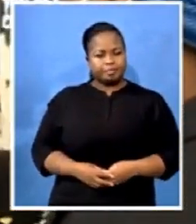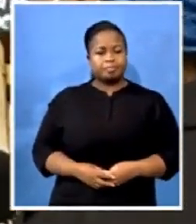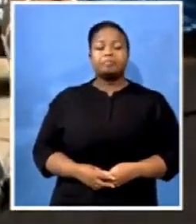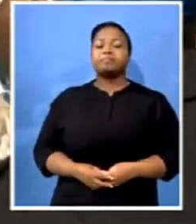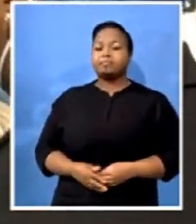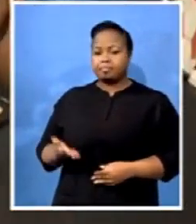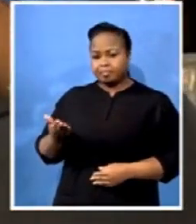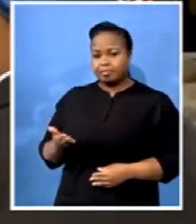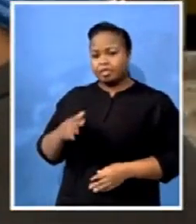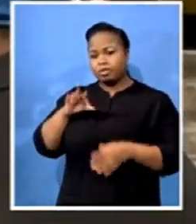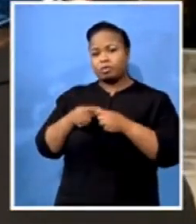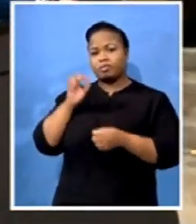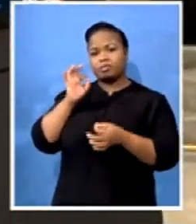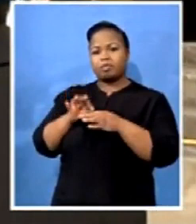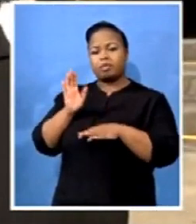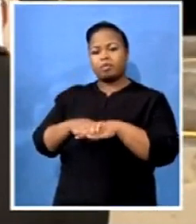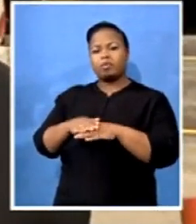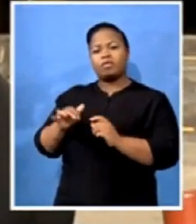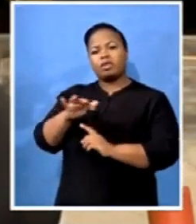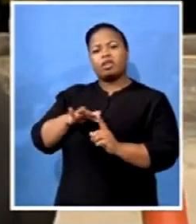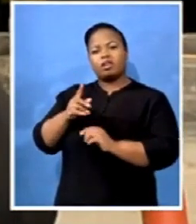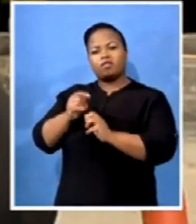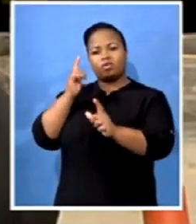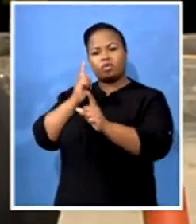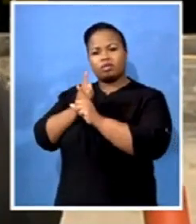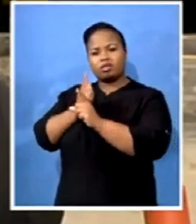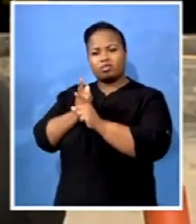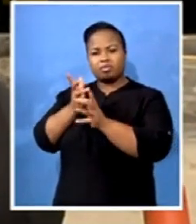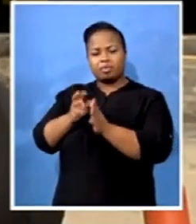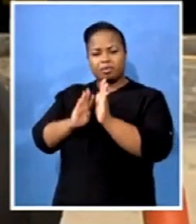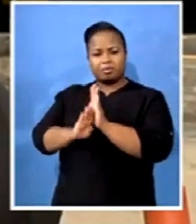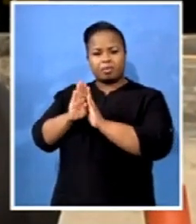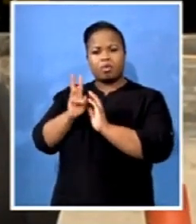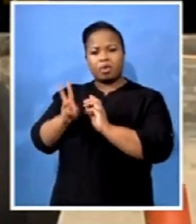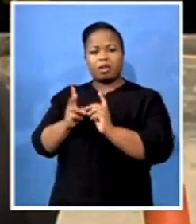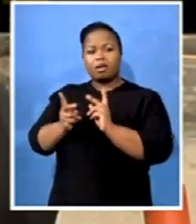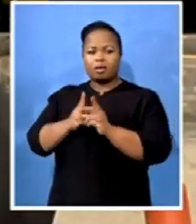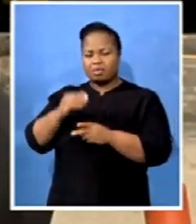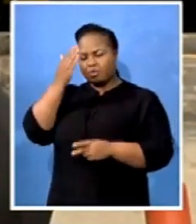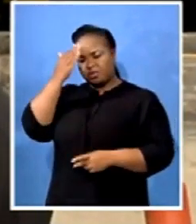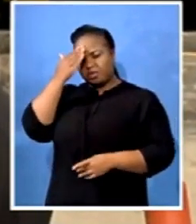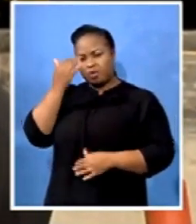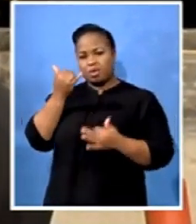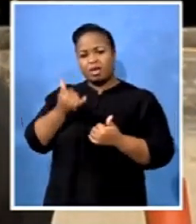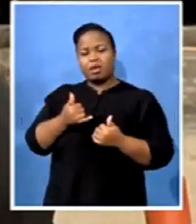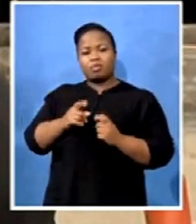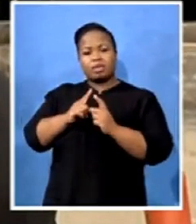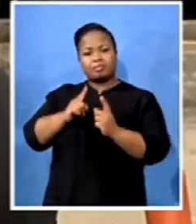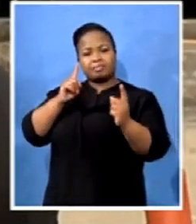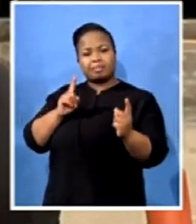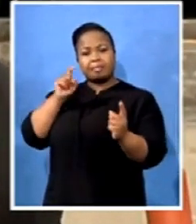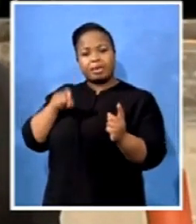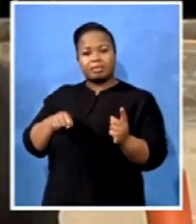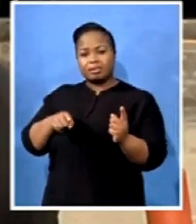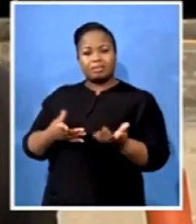area, if one can say, and less contact, as we know at this moment we are facing COVID-19. If you can